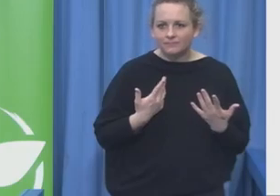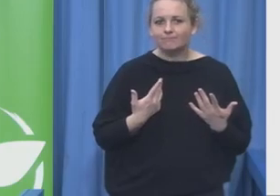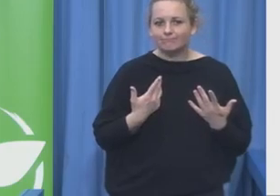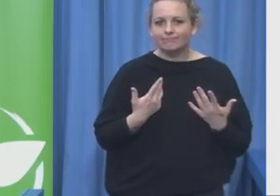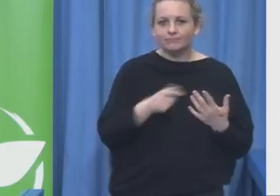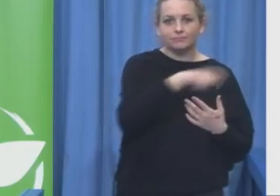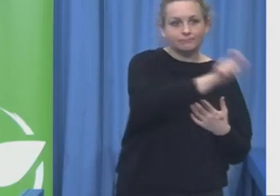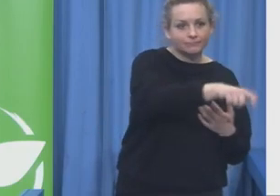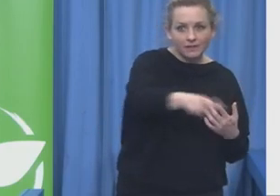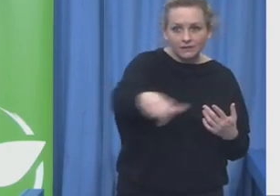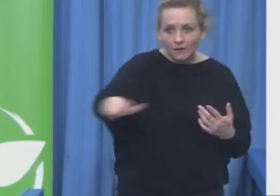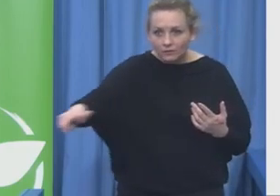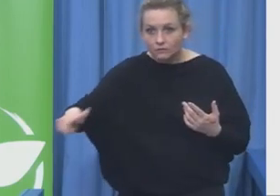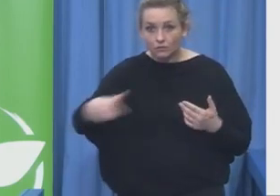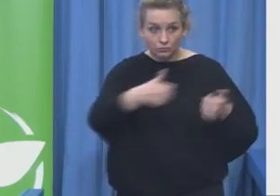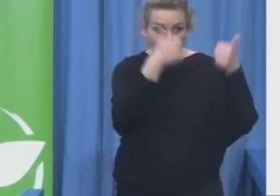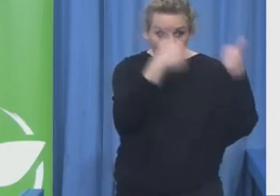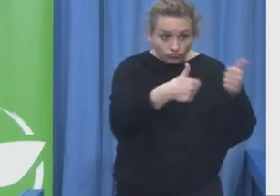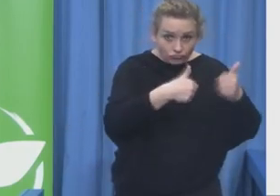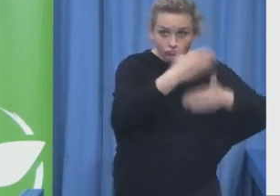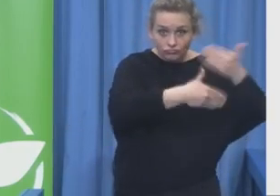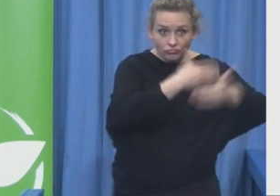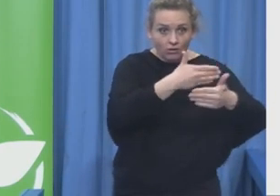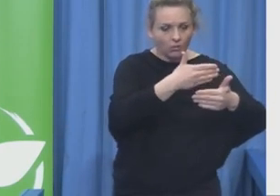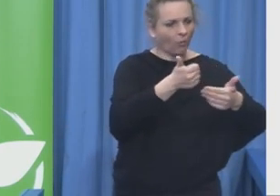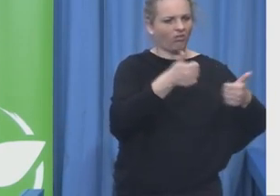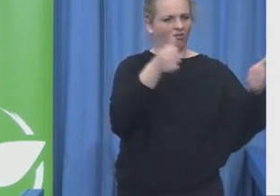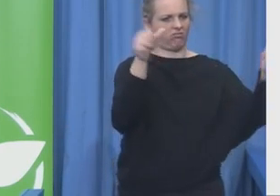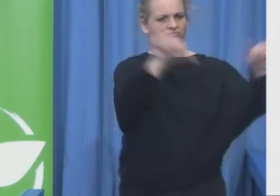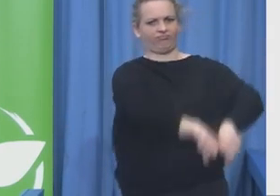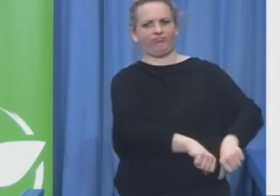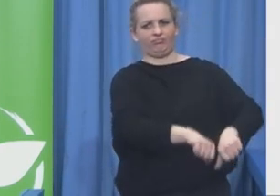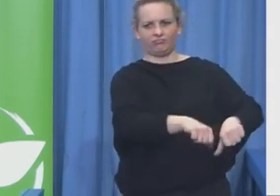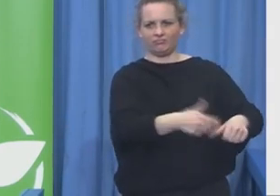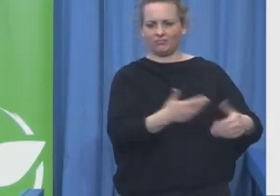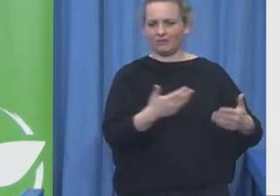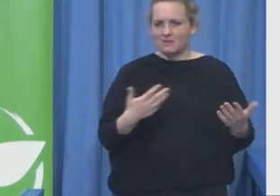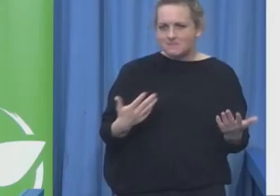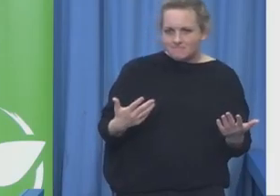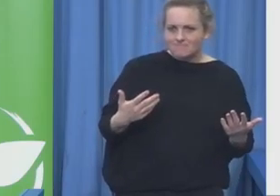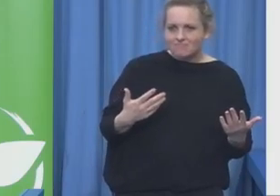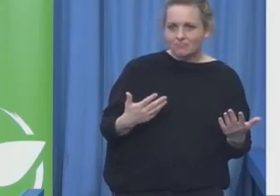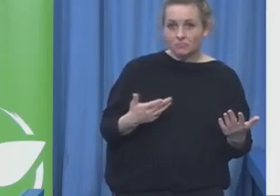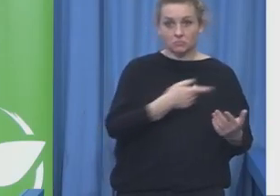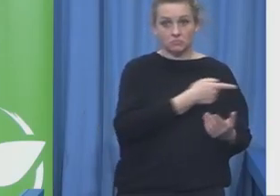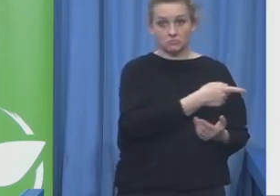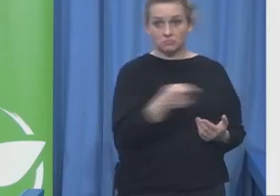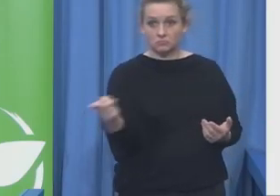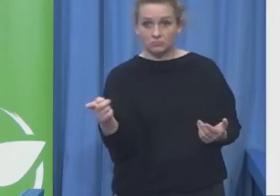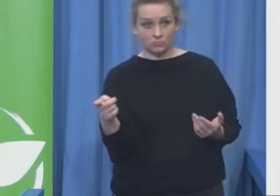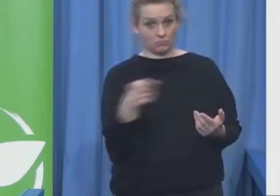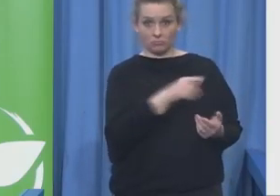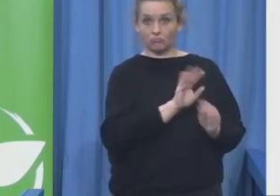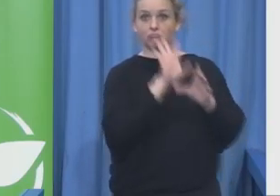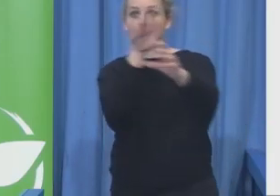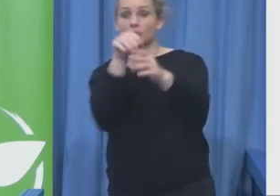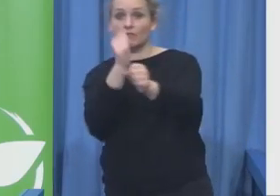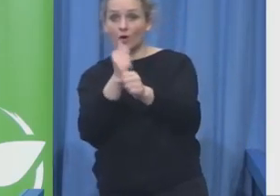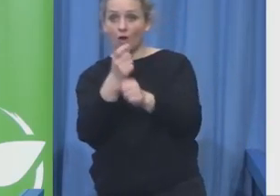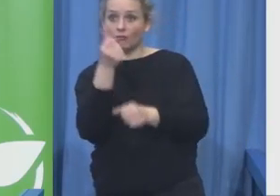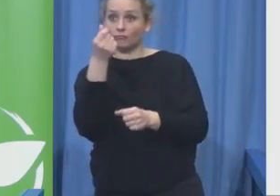Whether or not people are receiving minimum wage, steady earnings, growth in earnings. I agree on the job